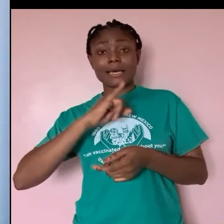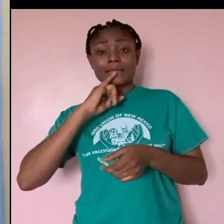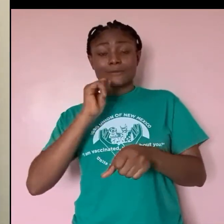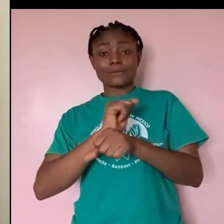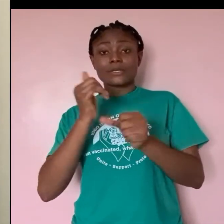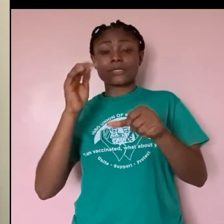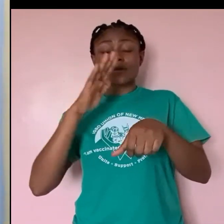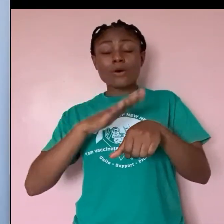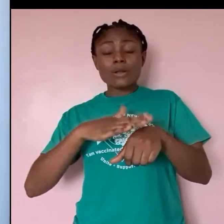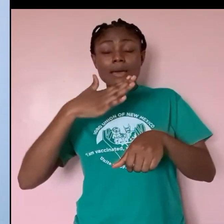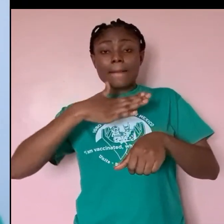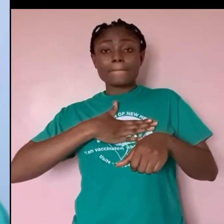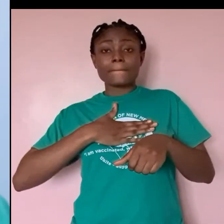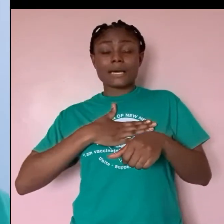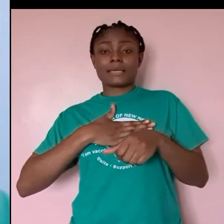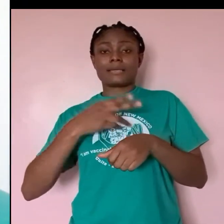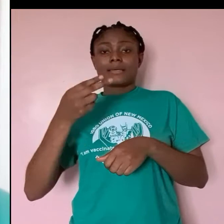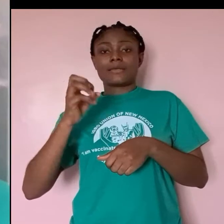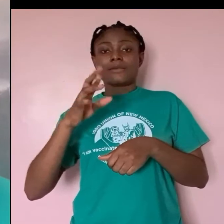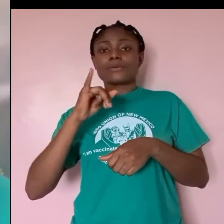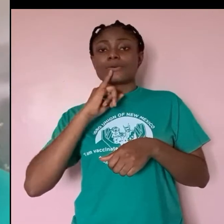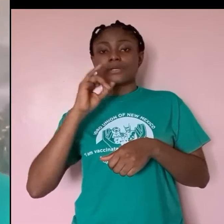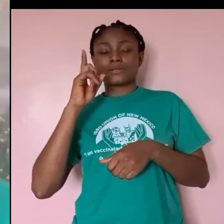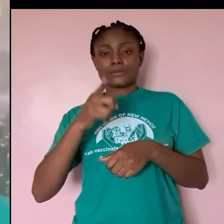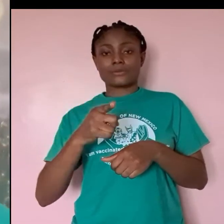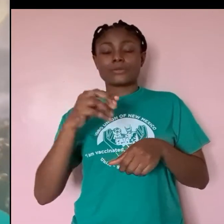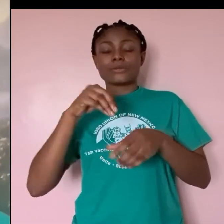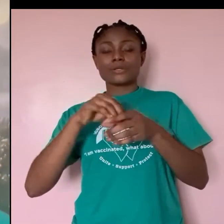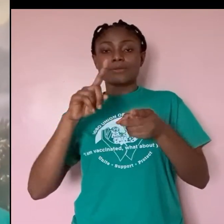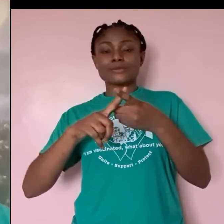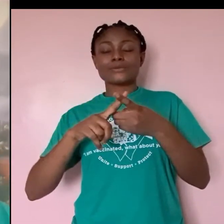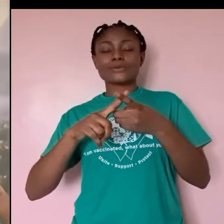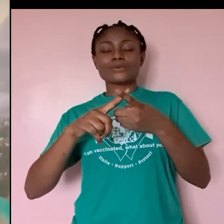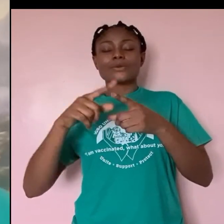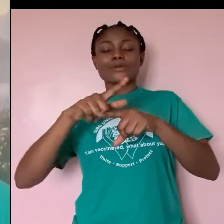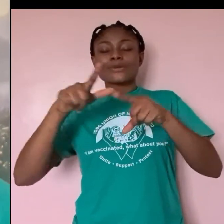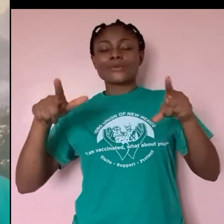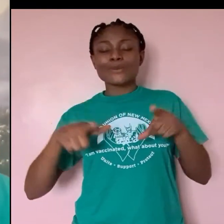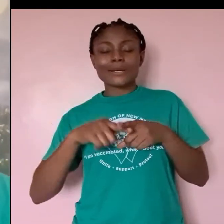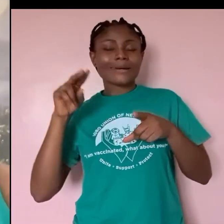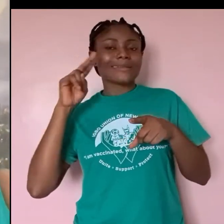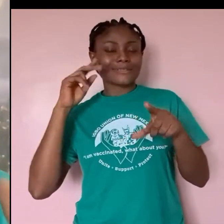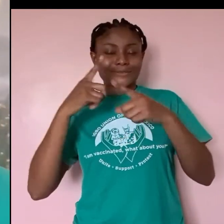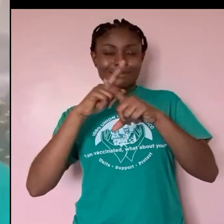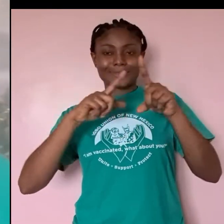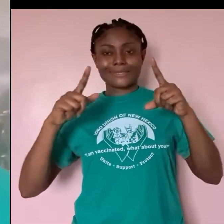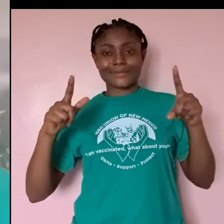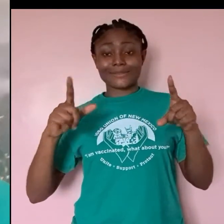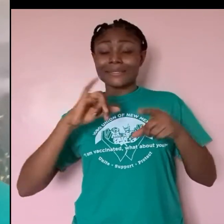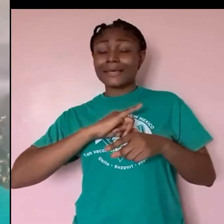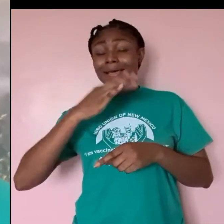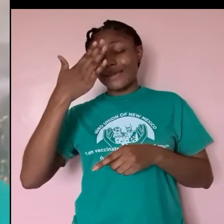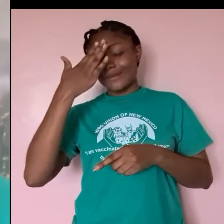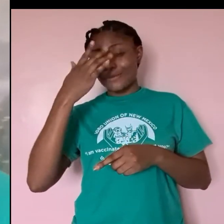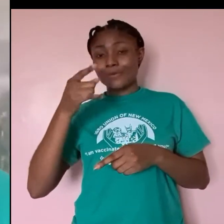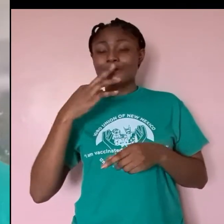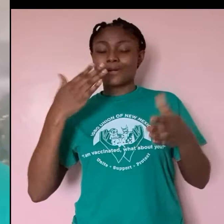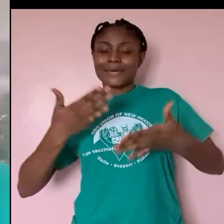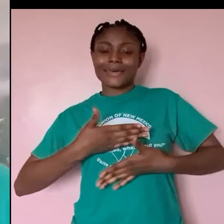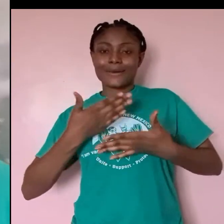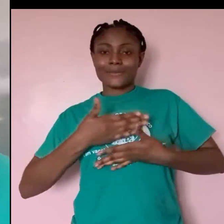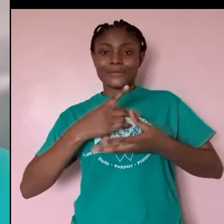Hero Is You into Indigenous Nigerian Sign Languages. I know you are excited about